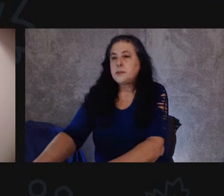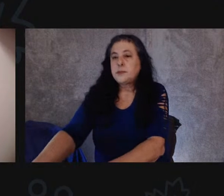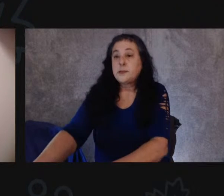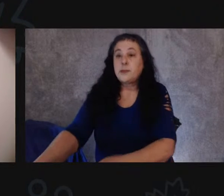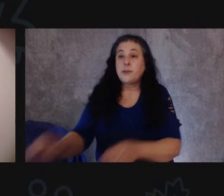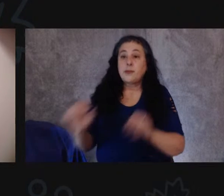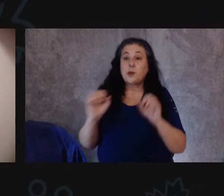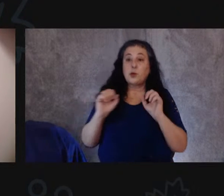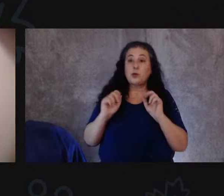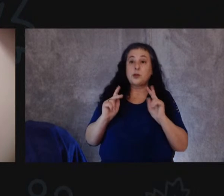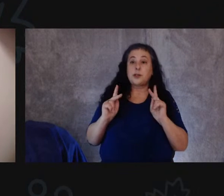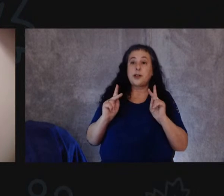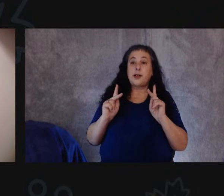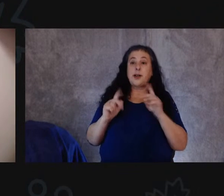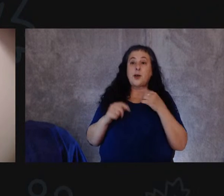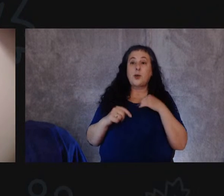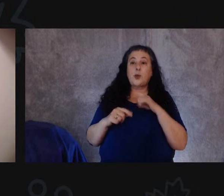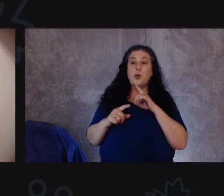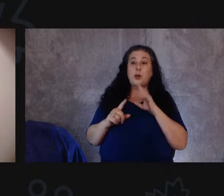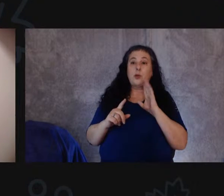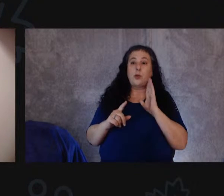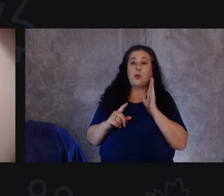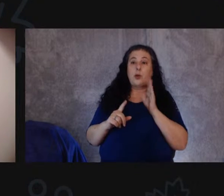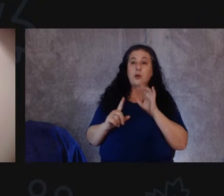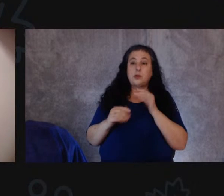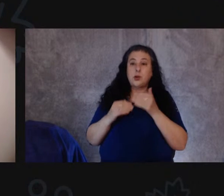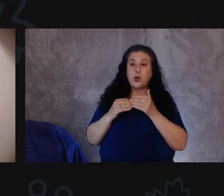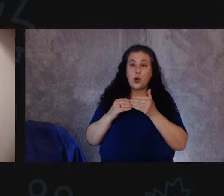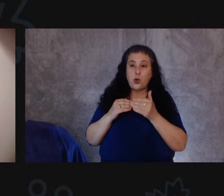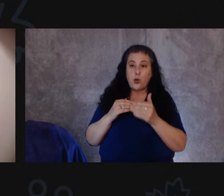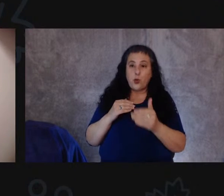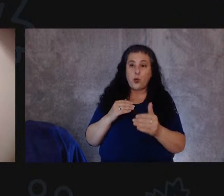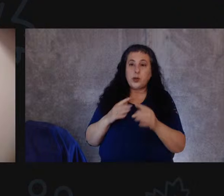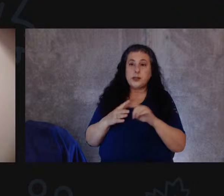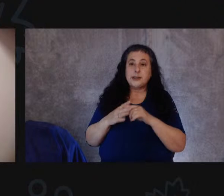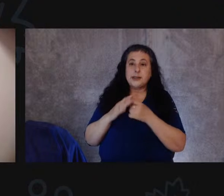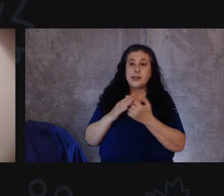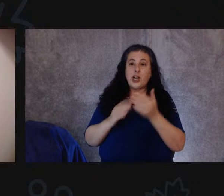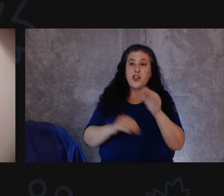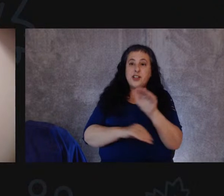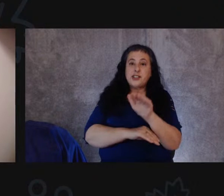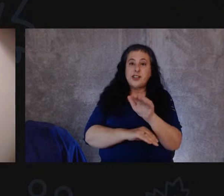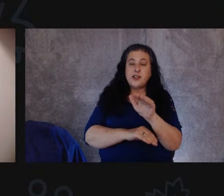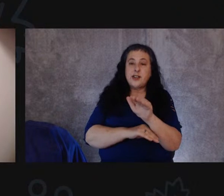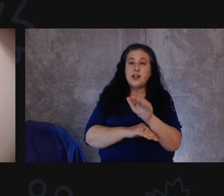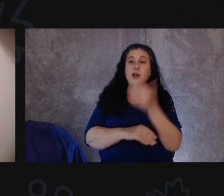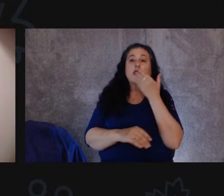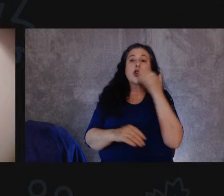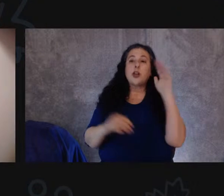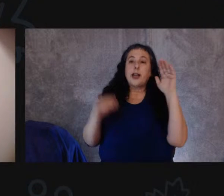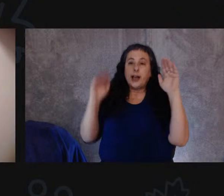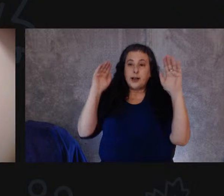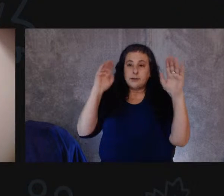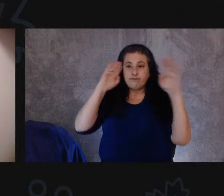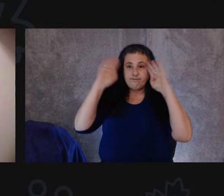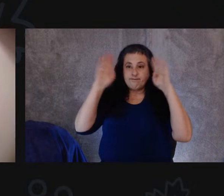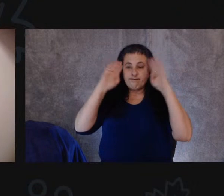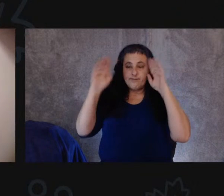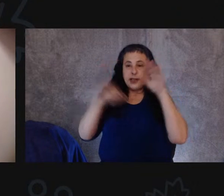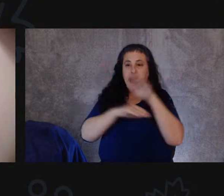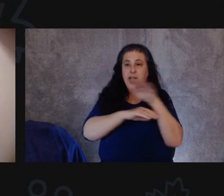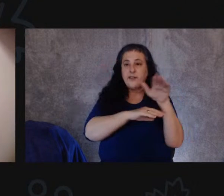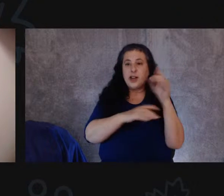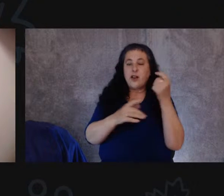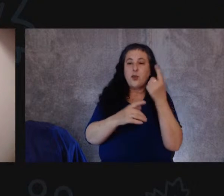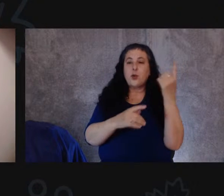Okay, we are going to go ahead and get started this evening. Good evening, everybody. My name